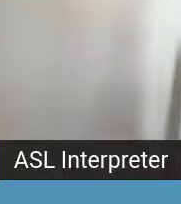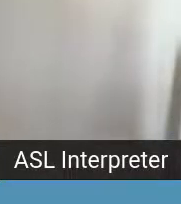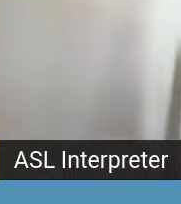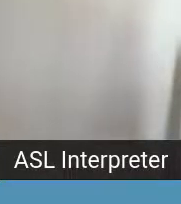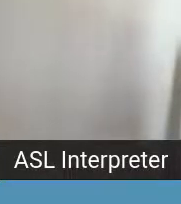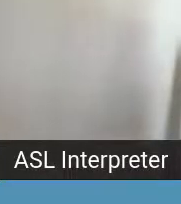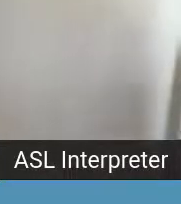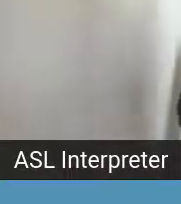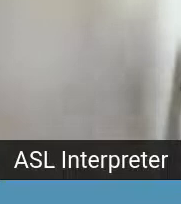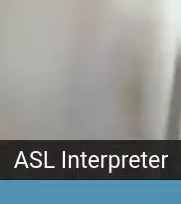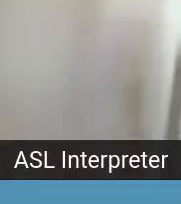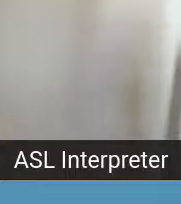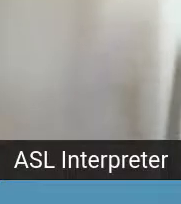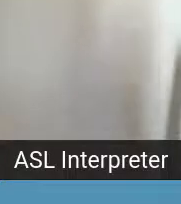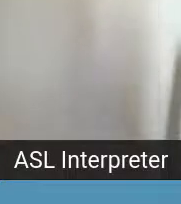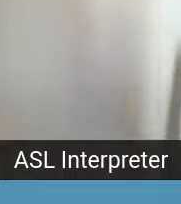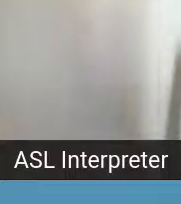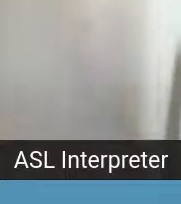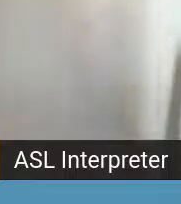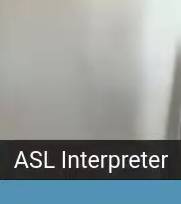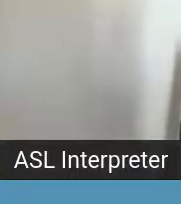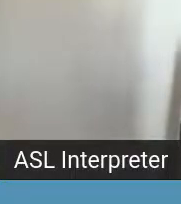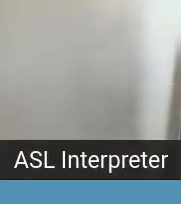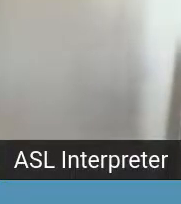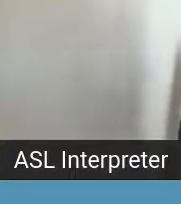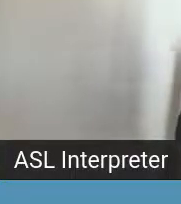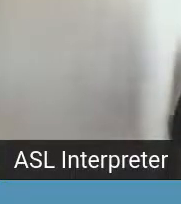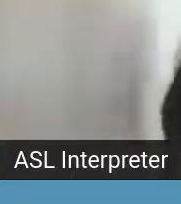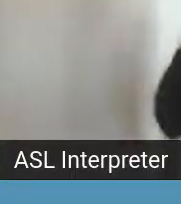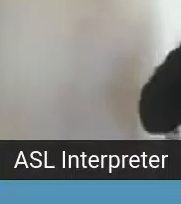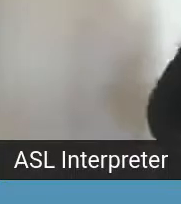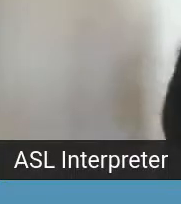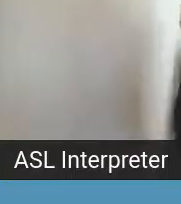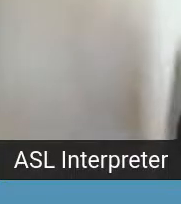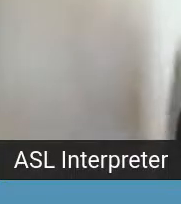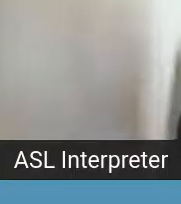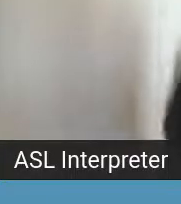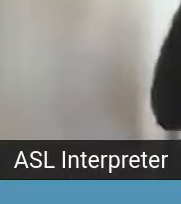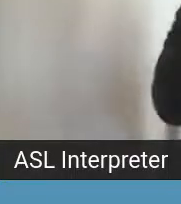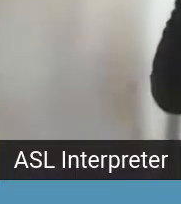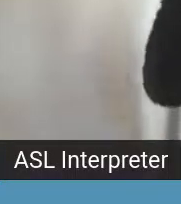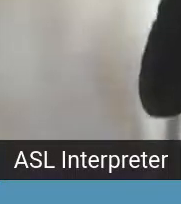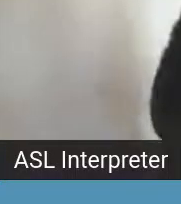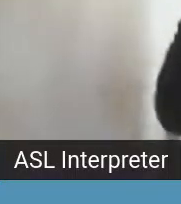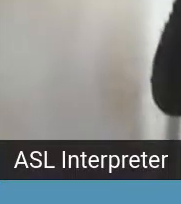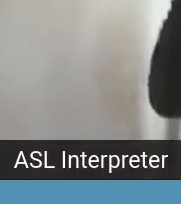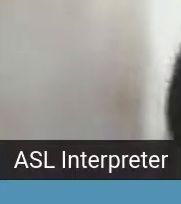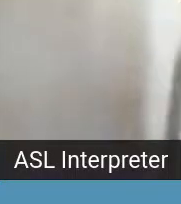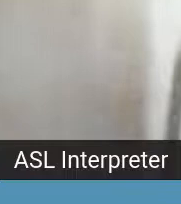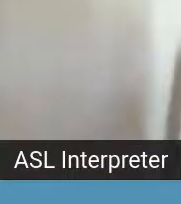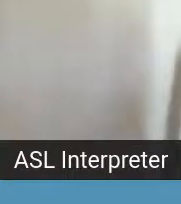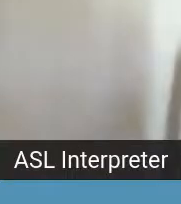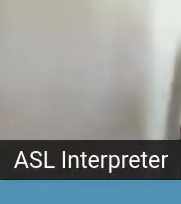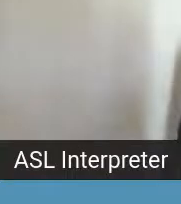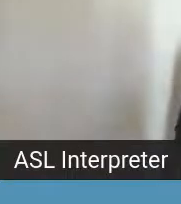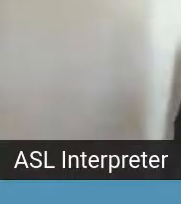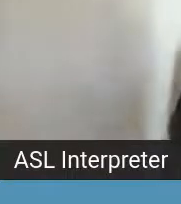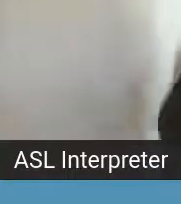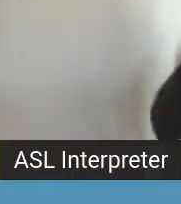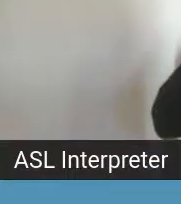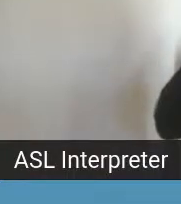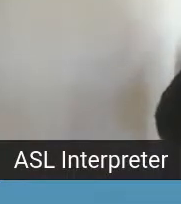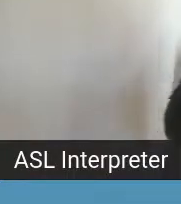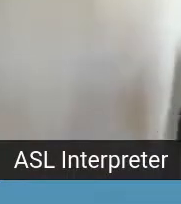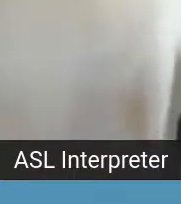I want to be the best? Do I want to be good? Do I just want to be better than I already am? Or do I want to maintain? And that's fine.